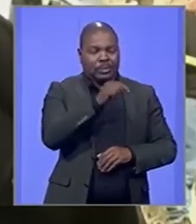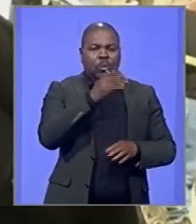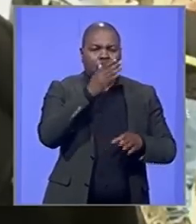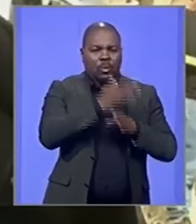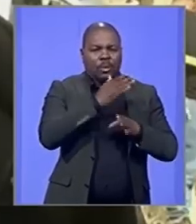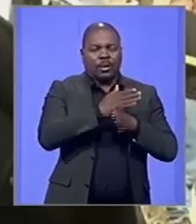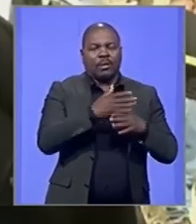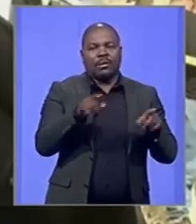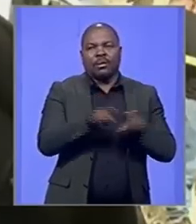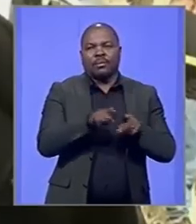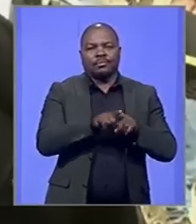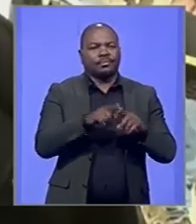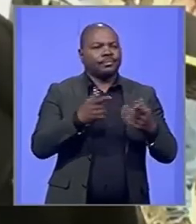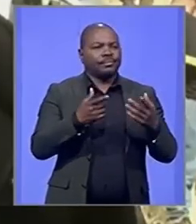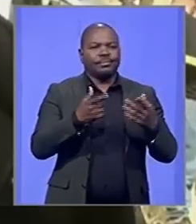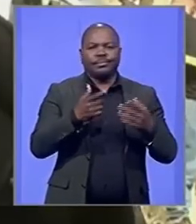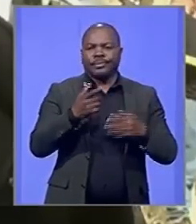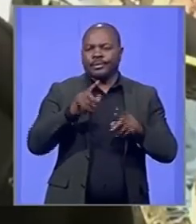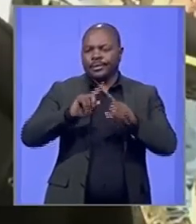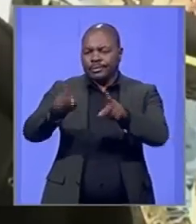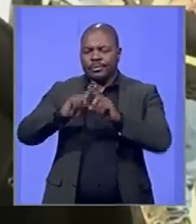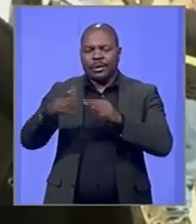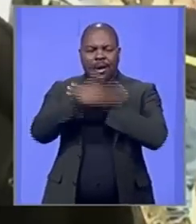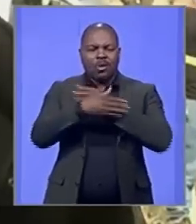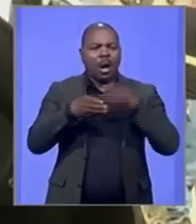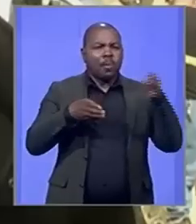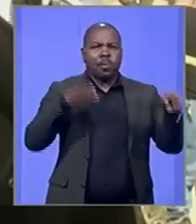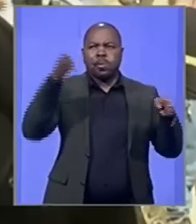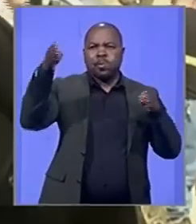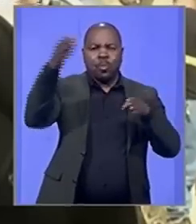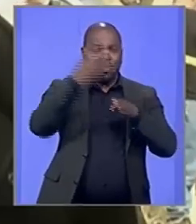operate across national borders.